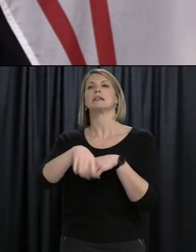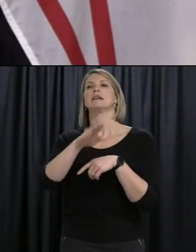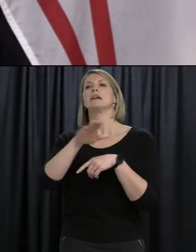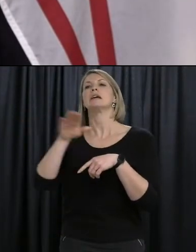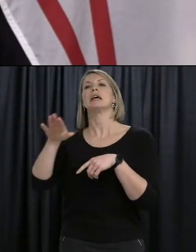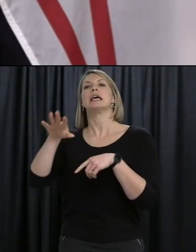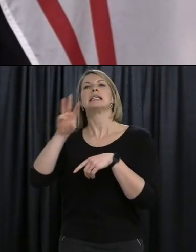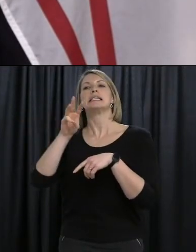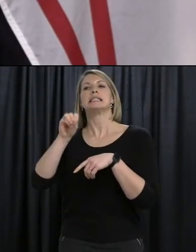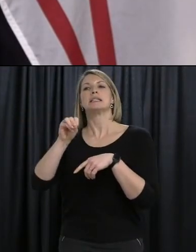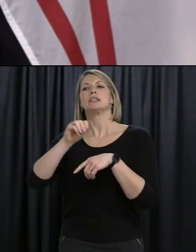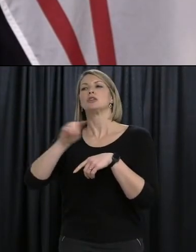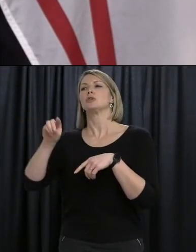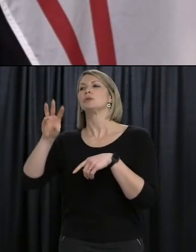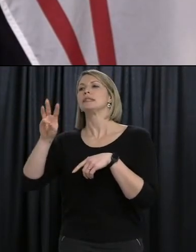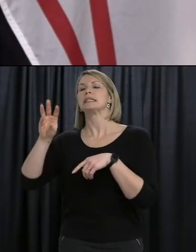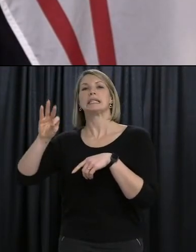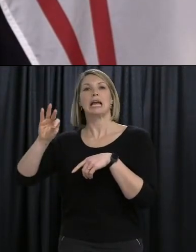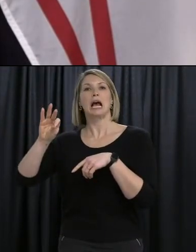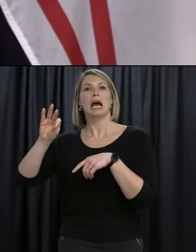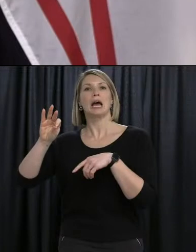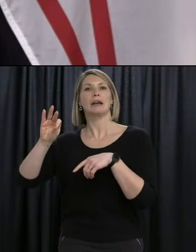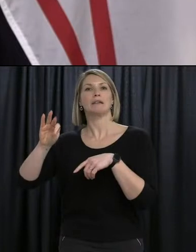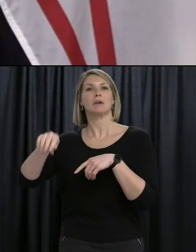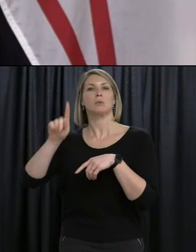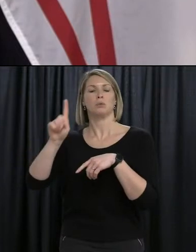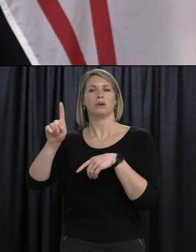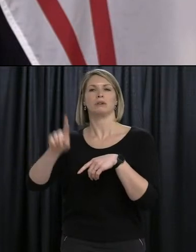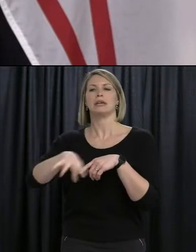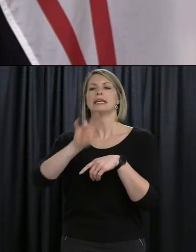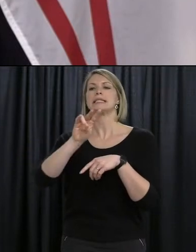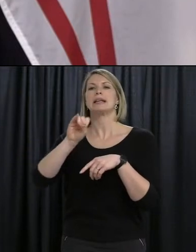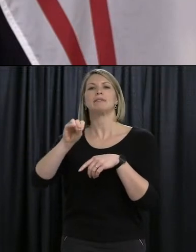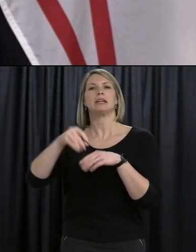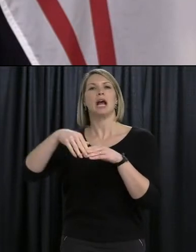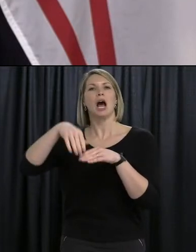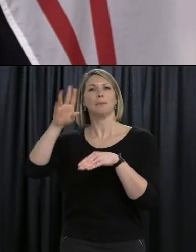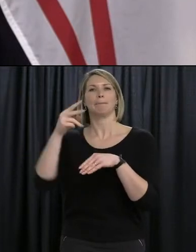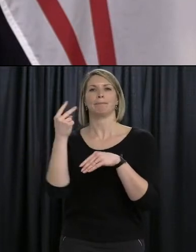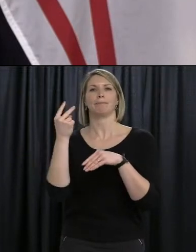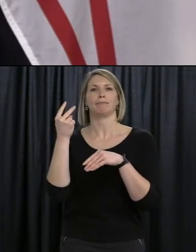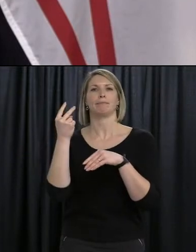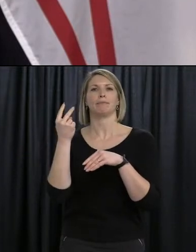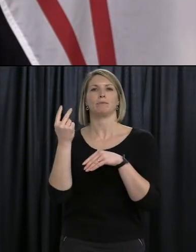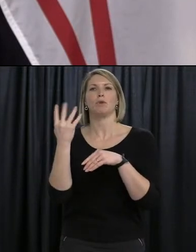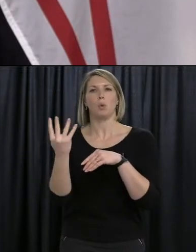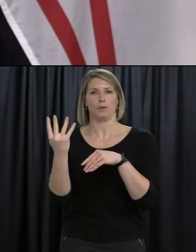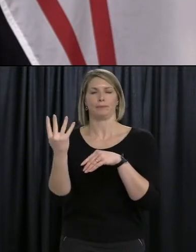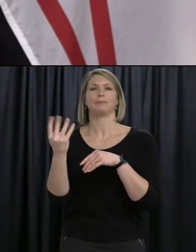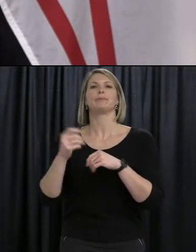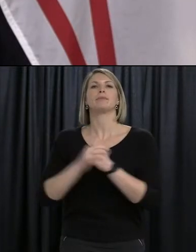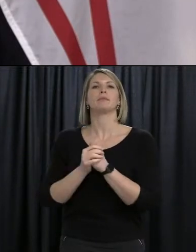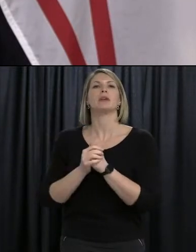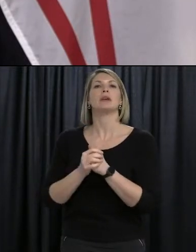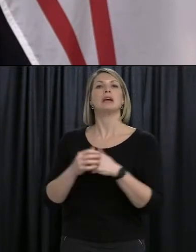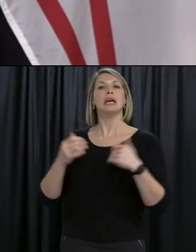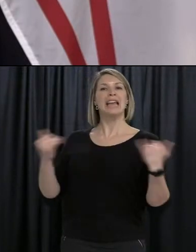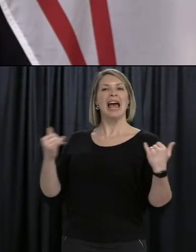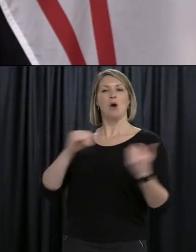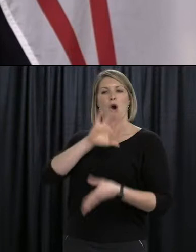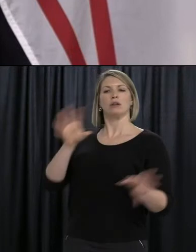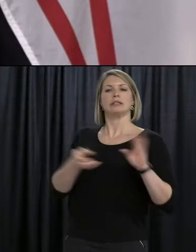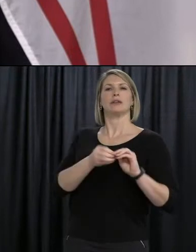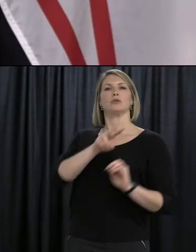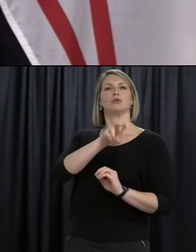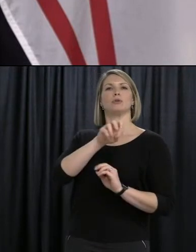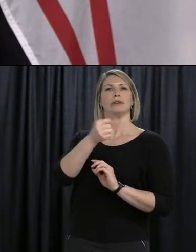The total number of cases in our province is now 610. And there have been no new recoveries since yesterday, leaving 210 active cases